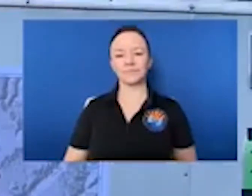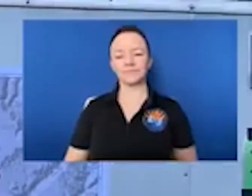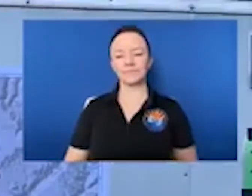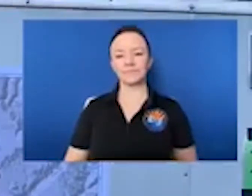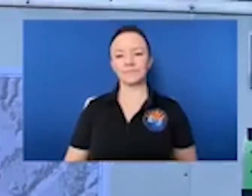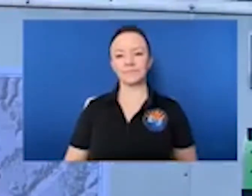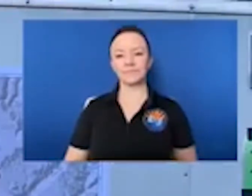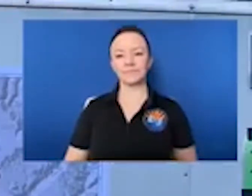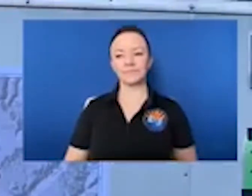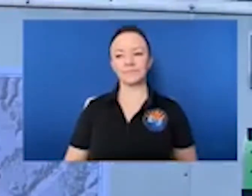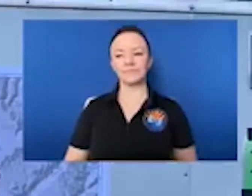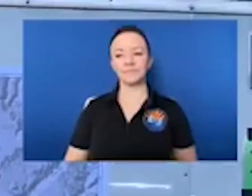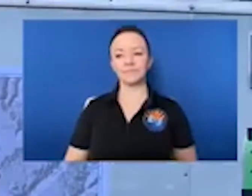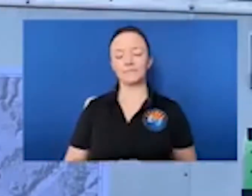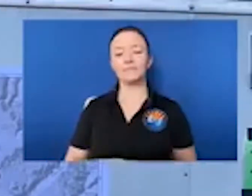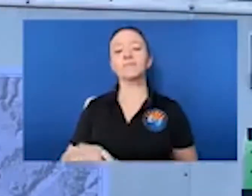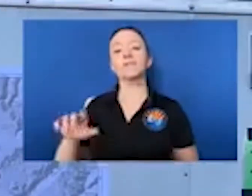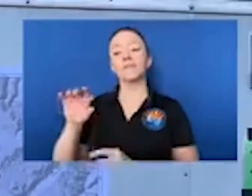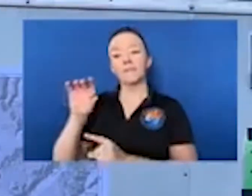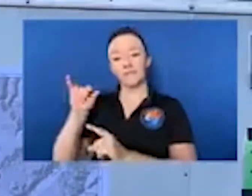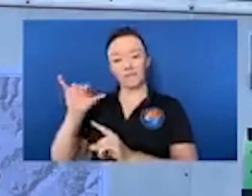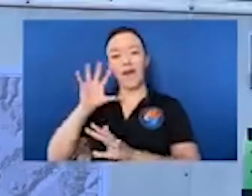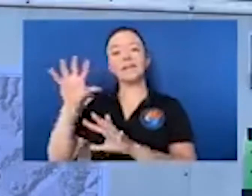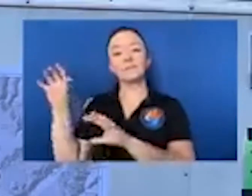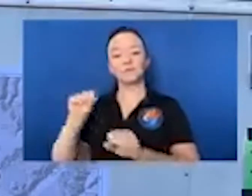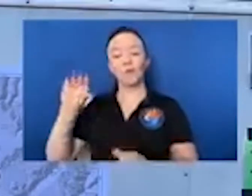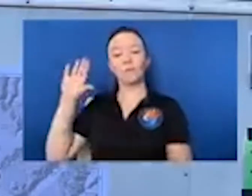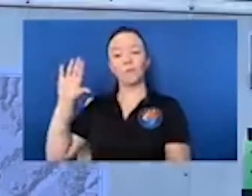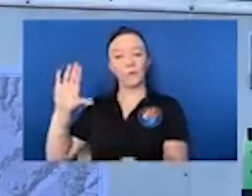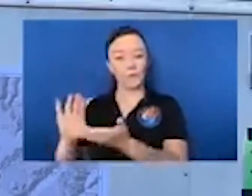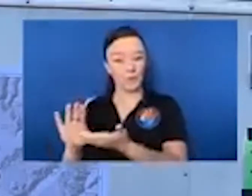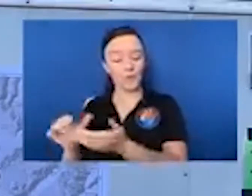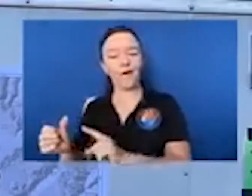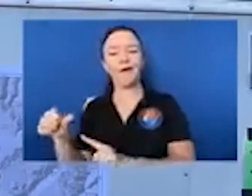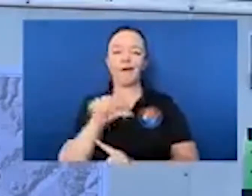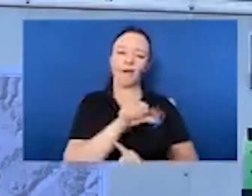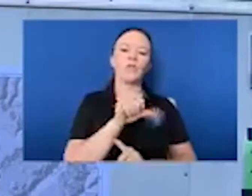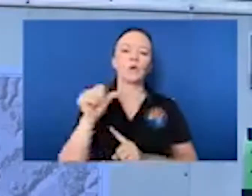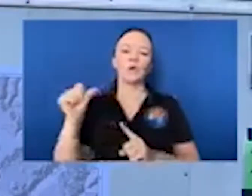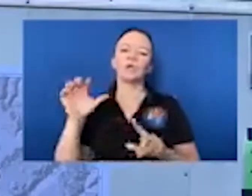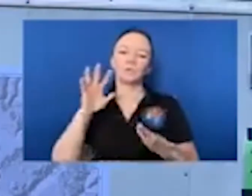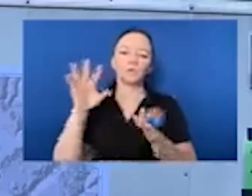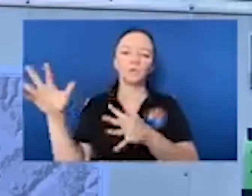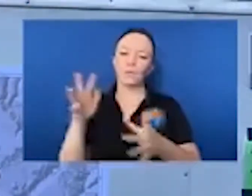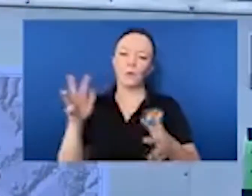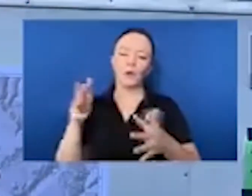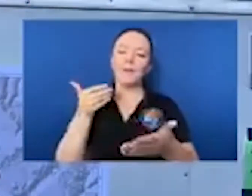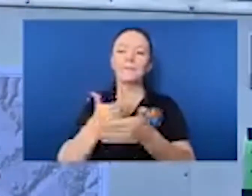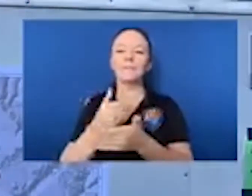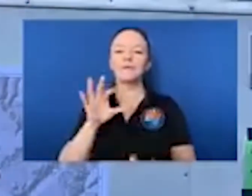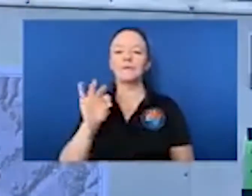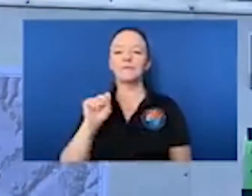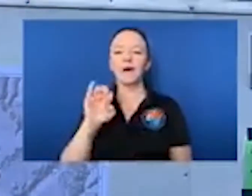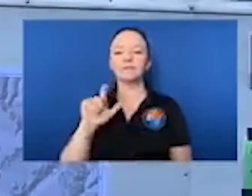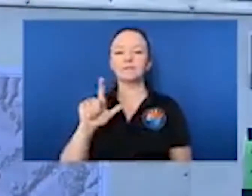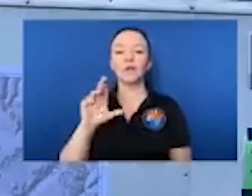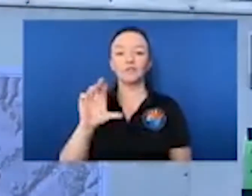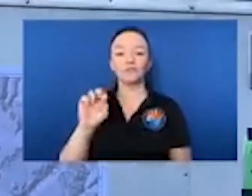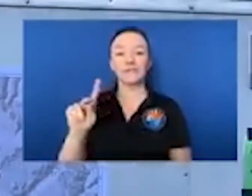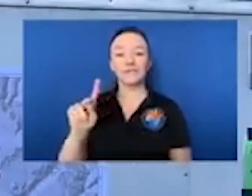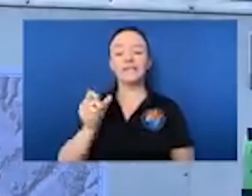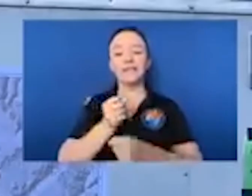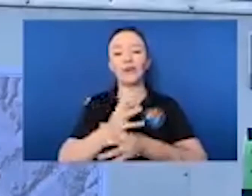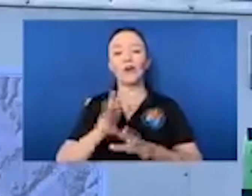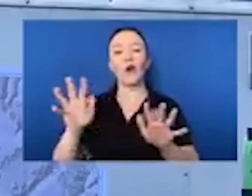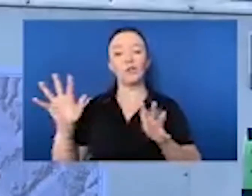quarter mile out to the west. As that thunderstorm laid down, we had another thunderstorm that picked up over Fossil